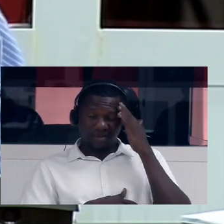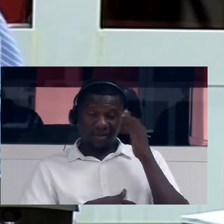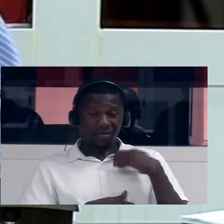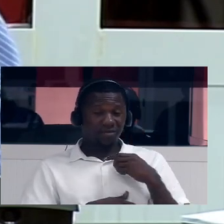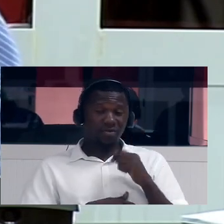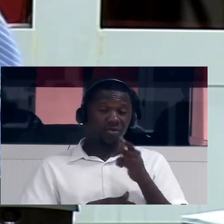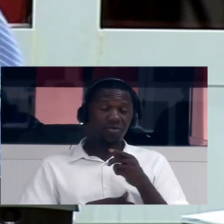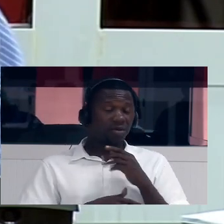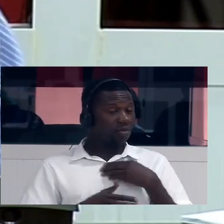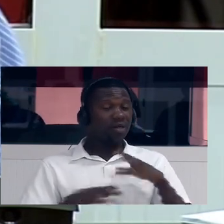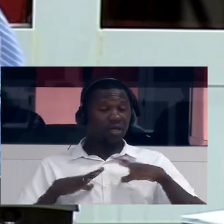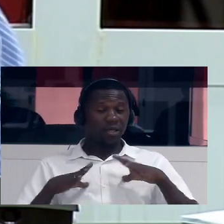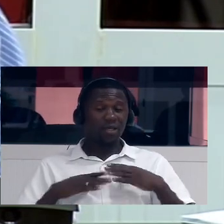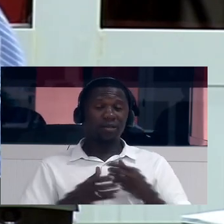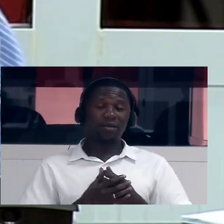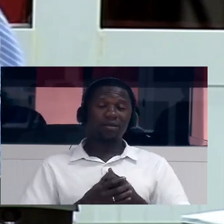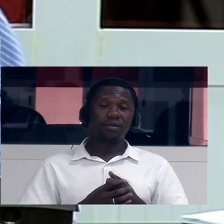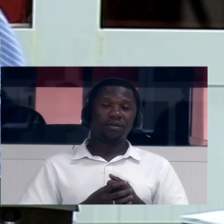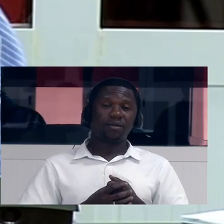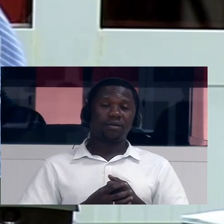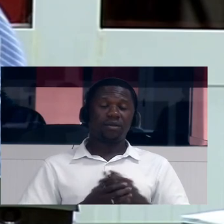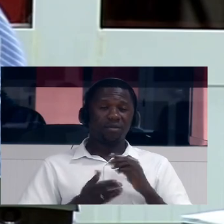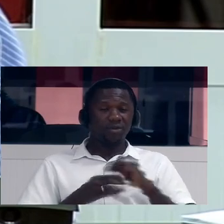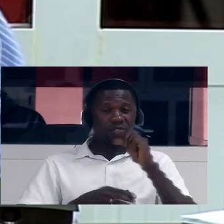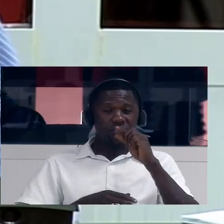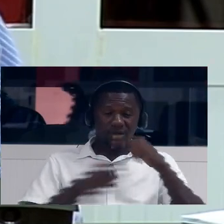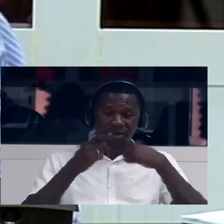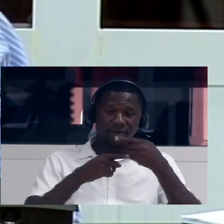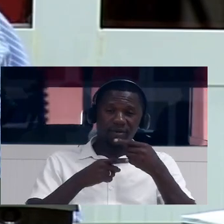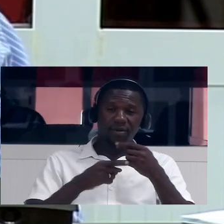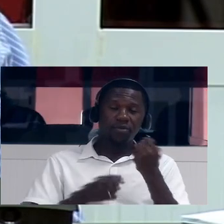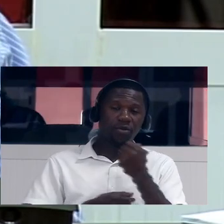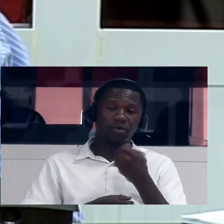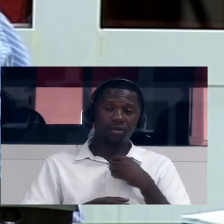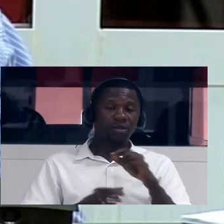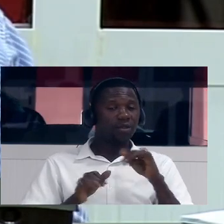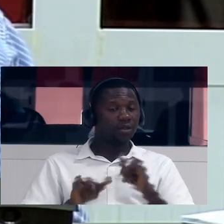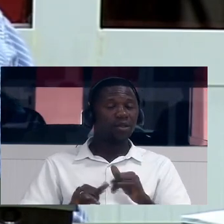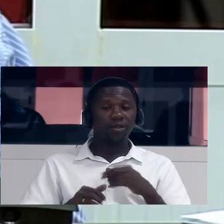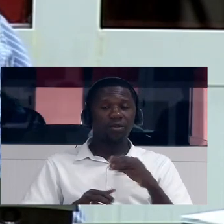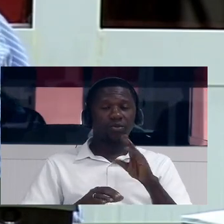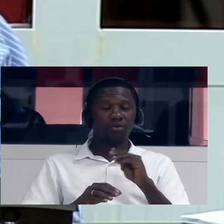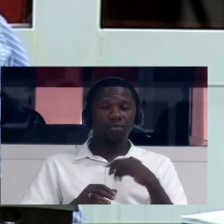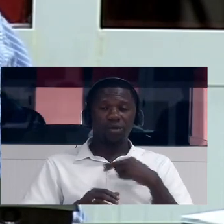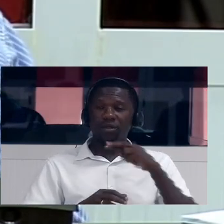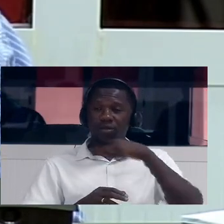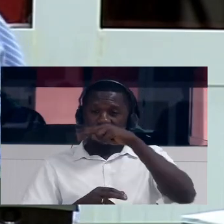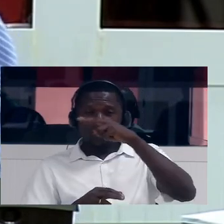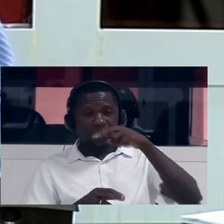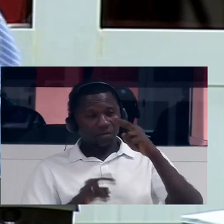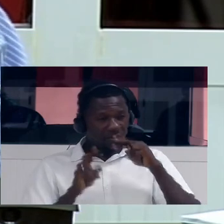was ready for that, to tell you the truth. Now, soon after that, because I was still doing my familiarization tour of